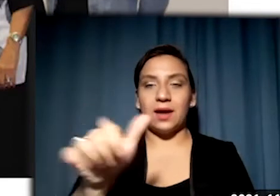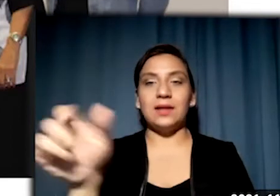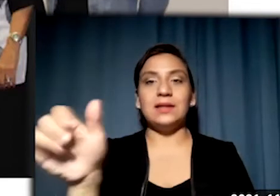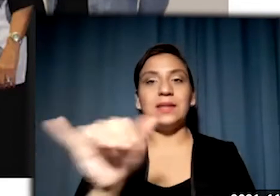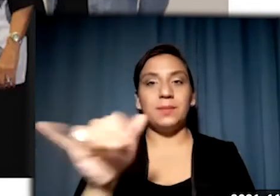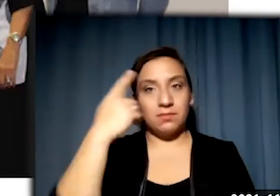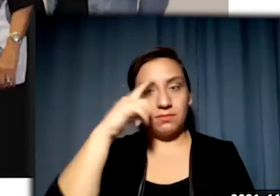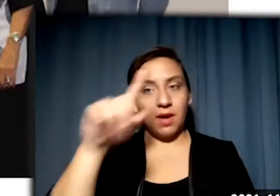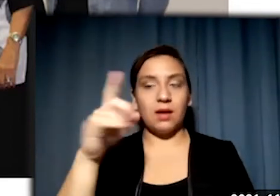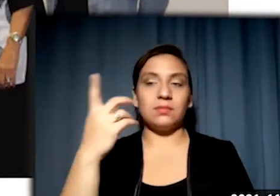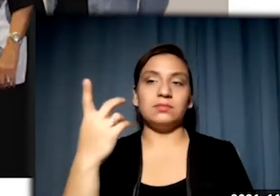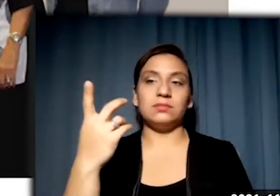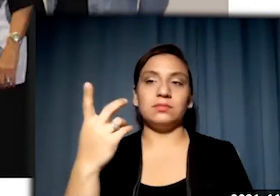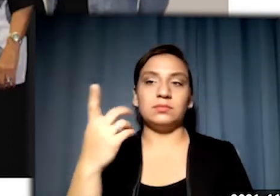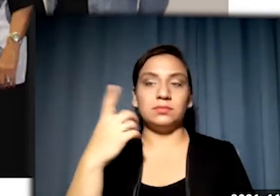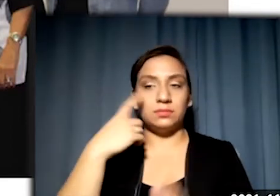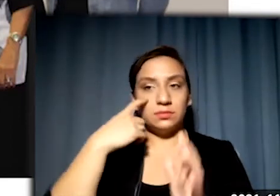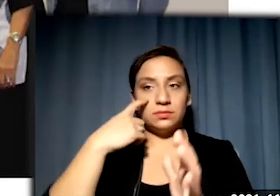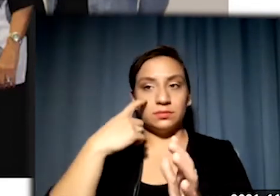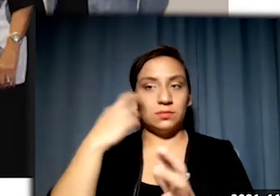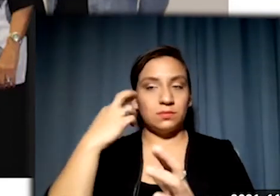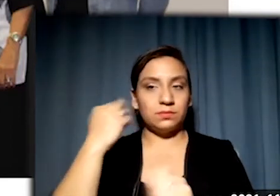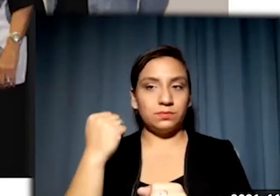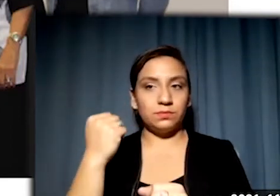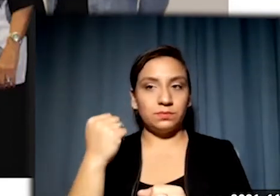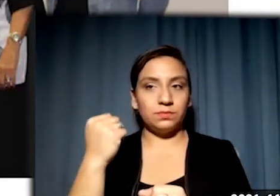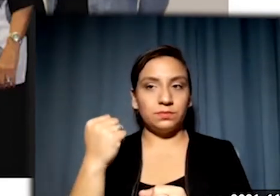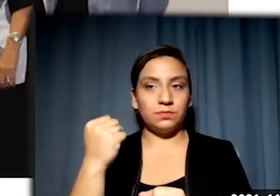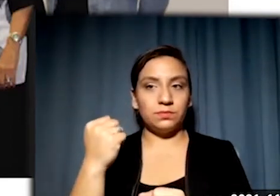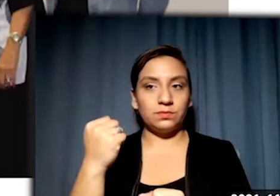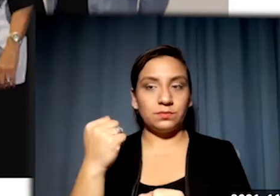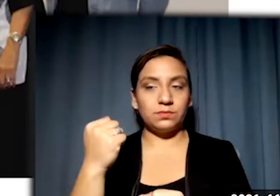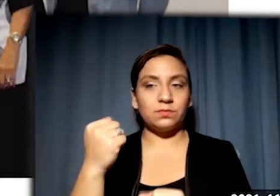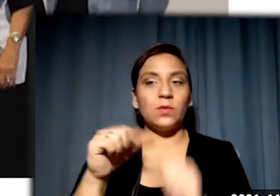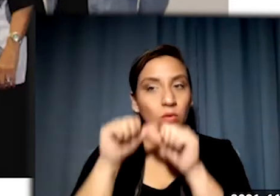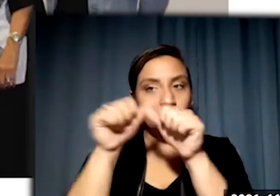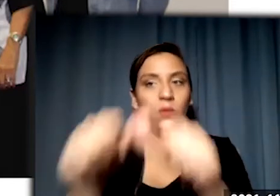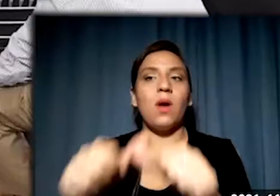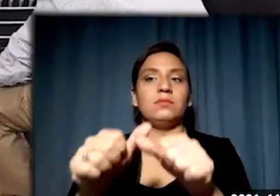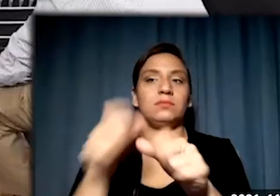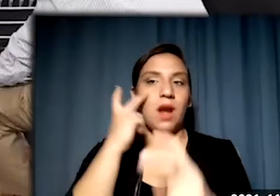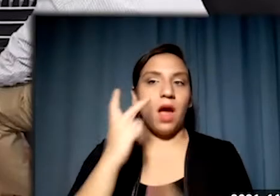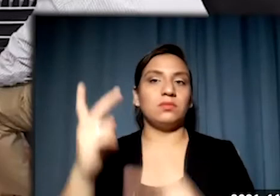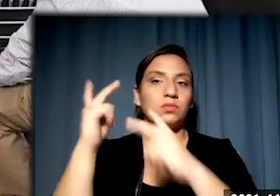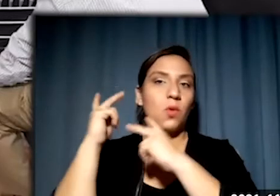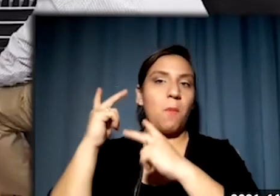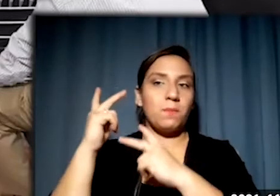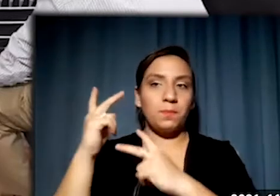beginning on September 12, 2019 and finalizing on December 30, 2021.